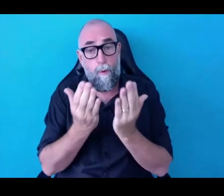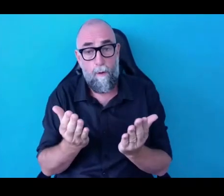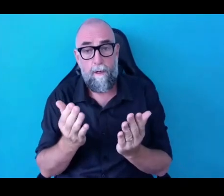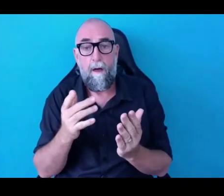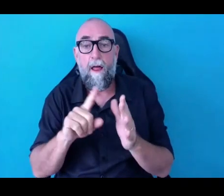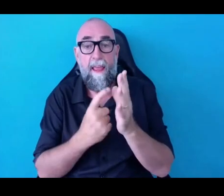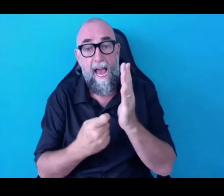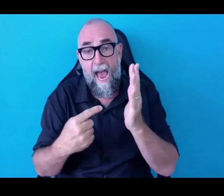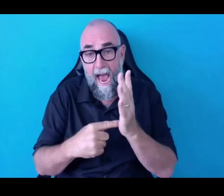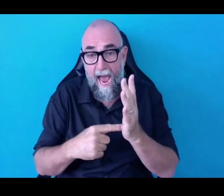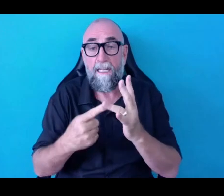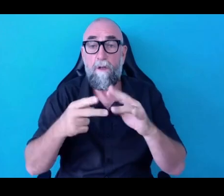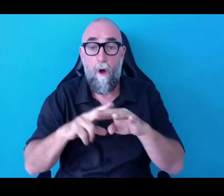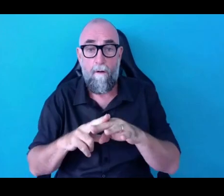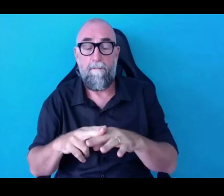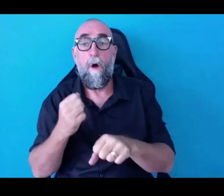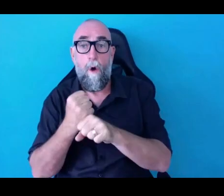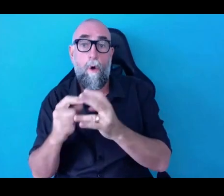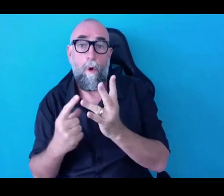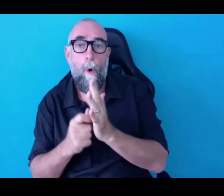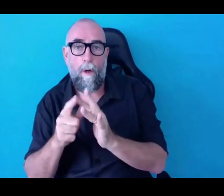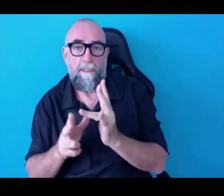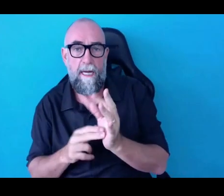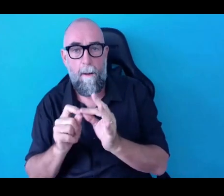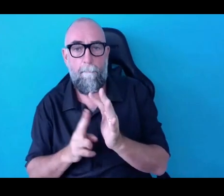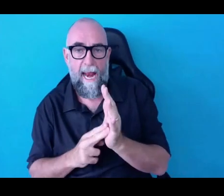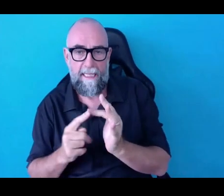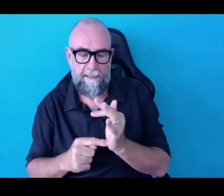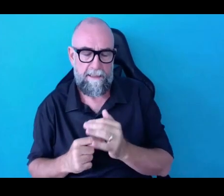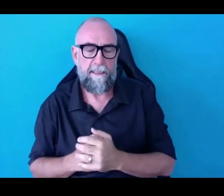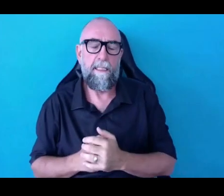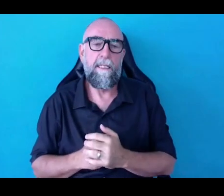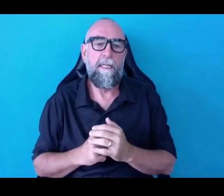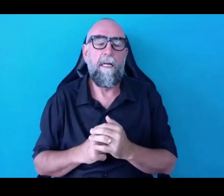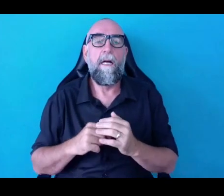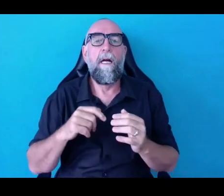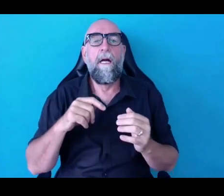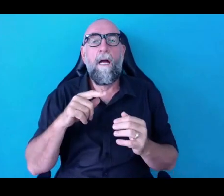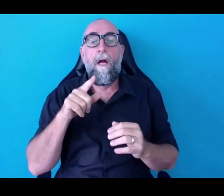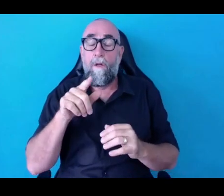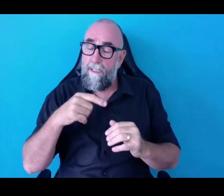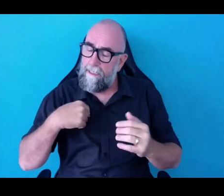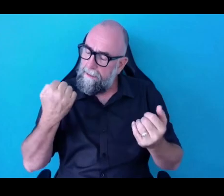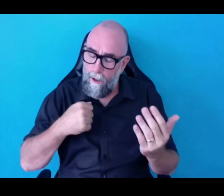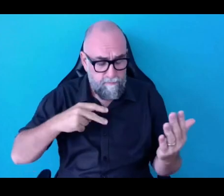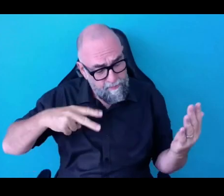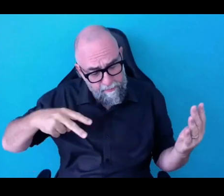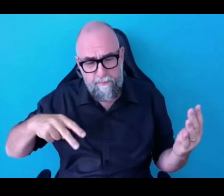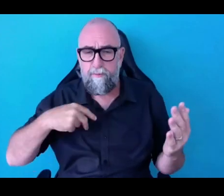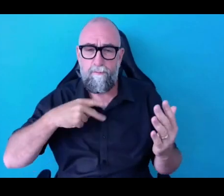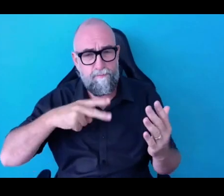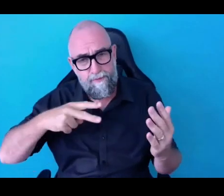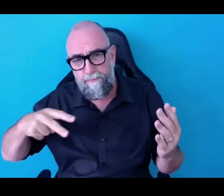over and over again. To this day, your work continues to be an incredible motivator over my art and my